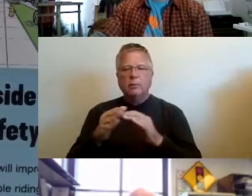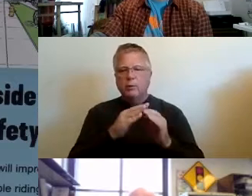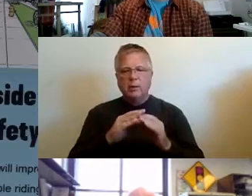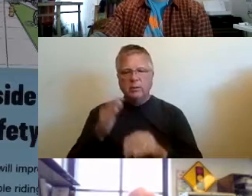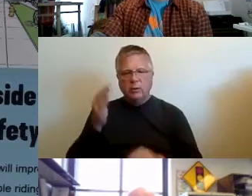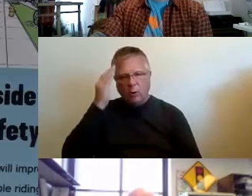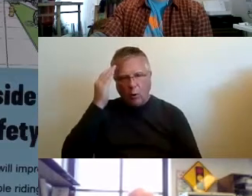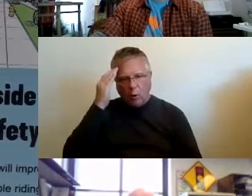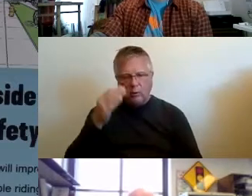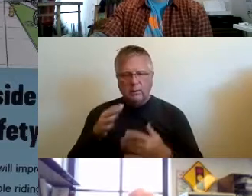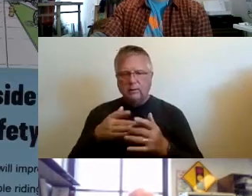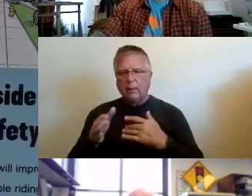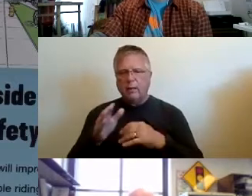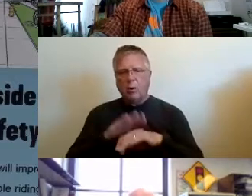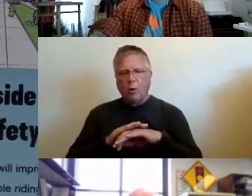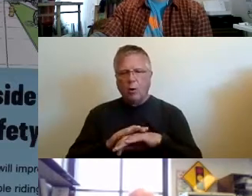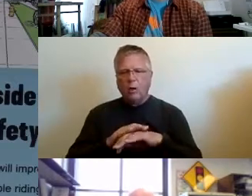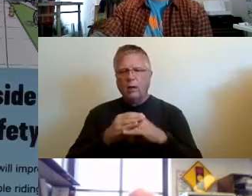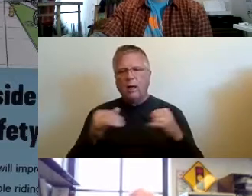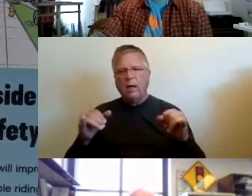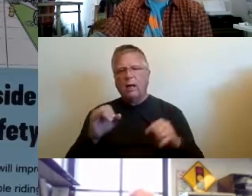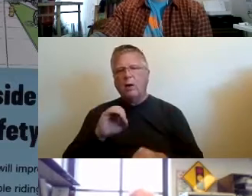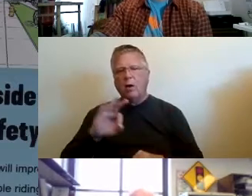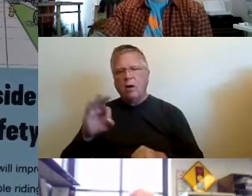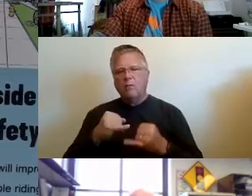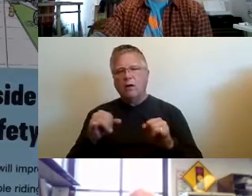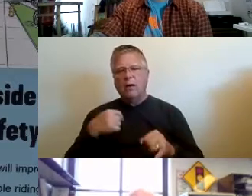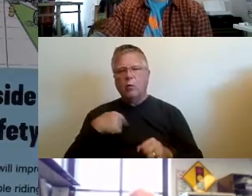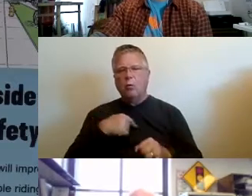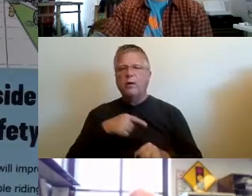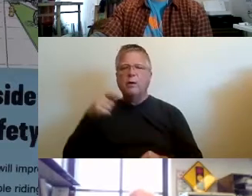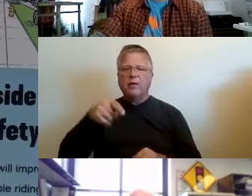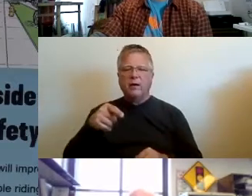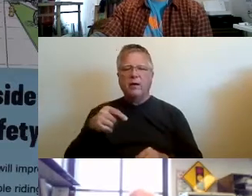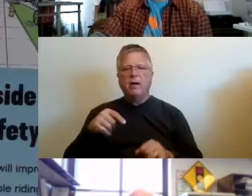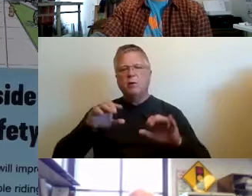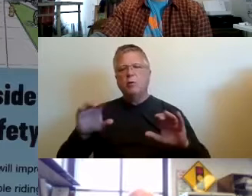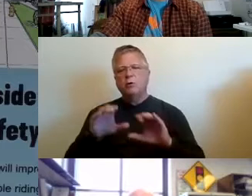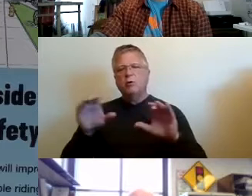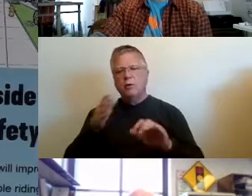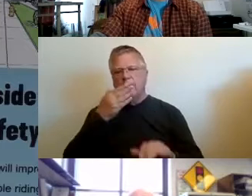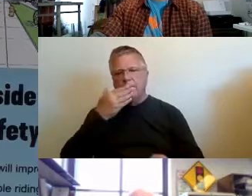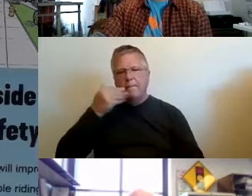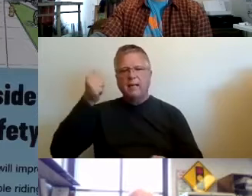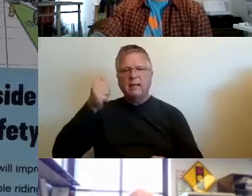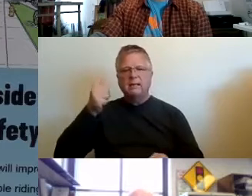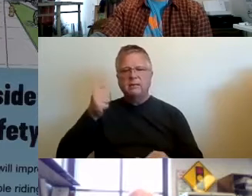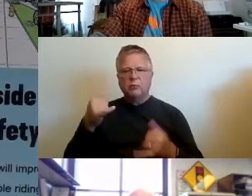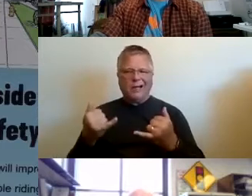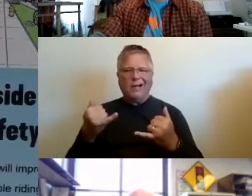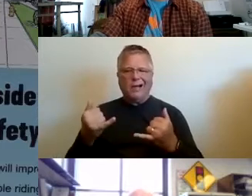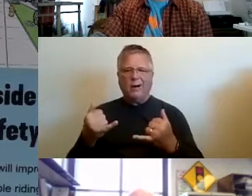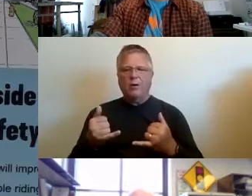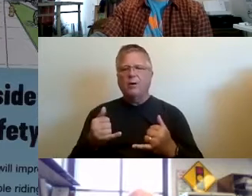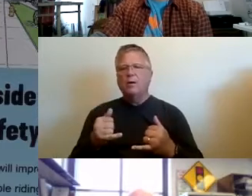online, whether you are offline, we are there and we are doing the absolute best at this moment.